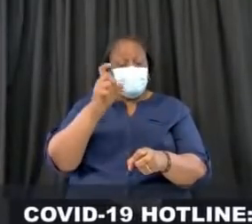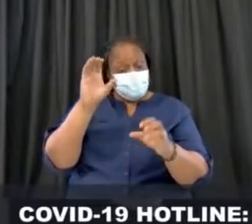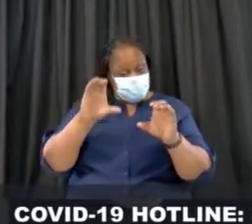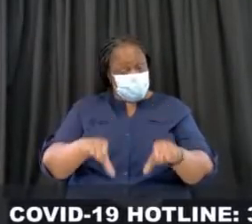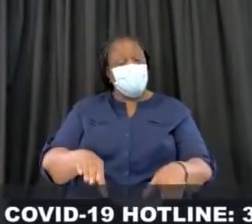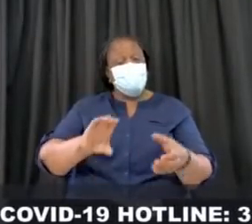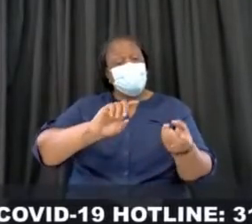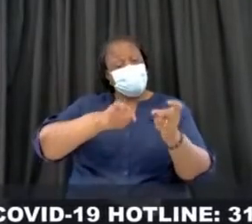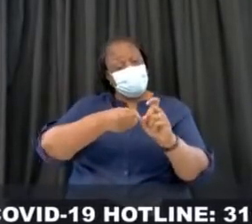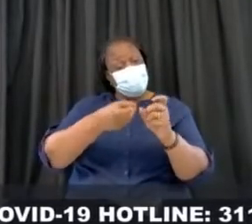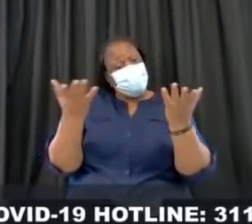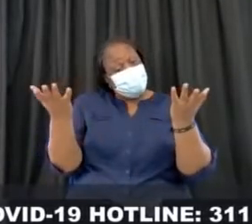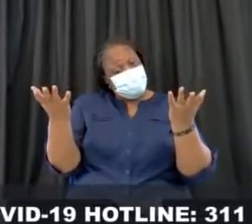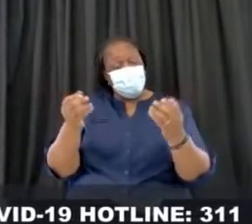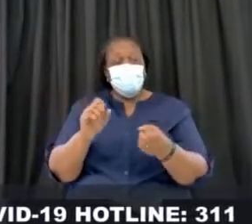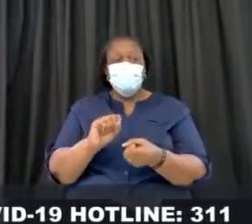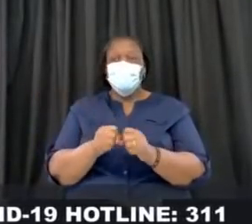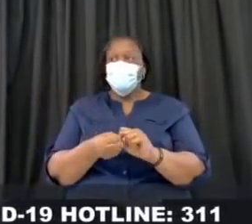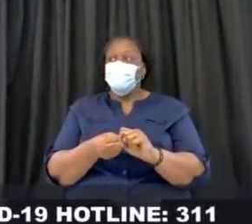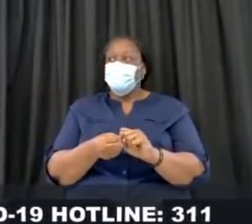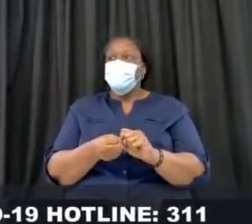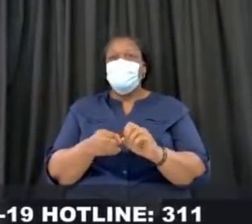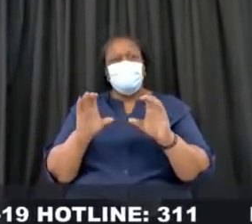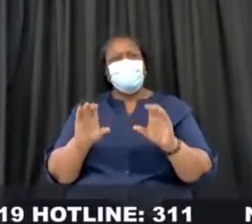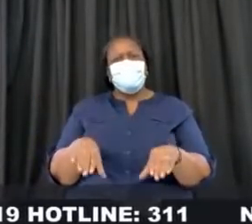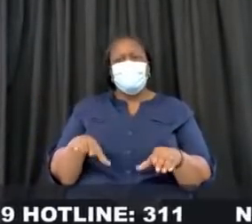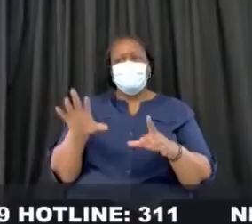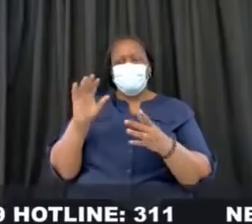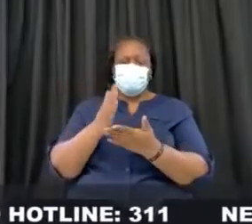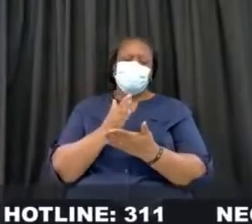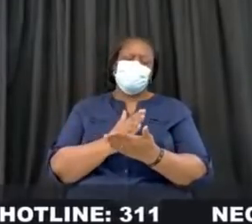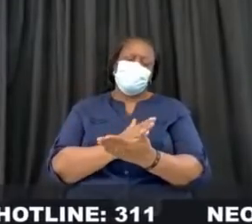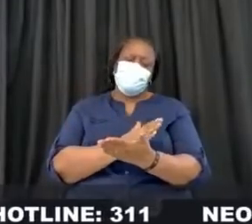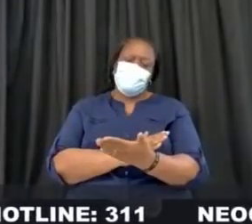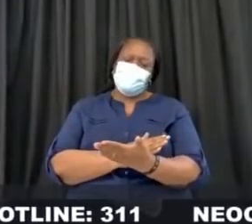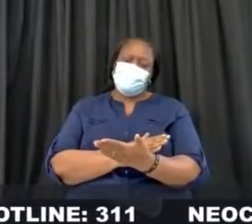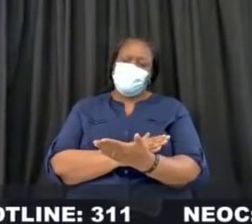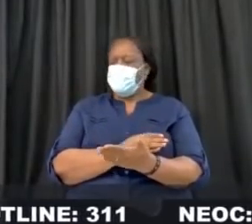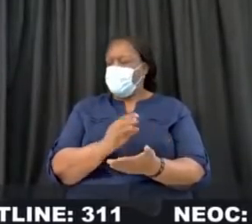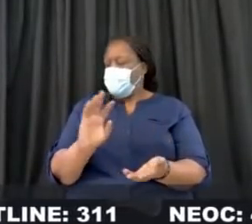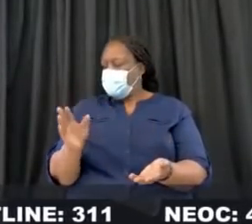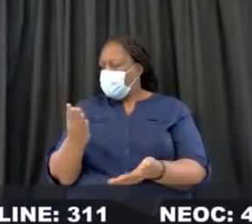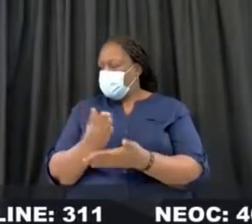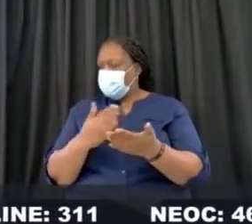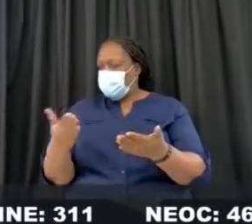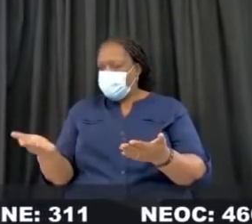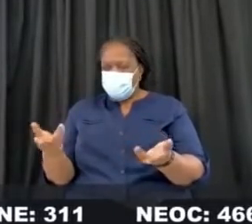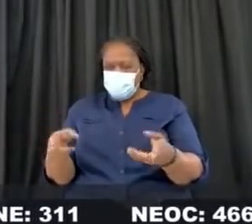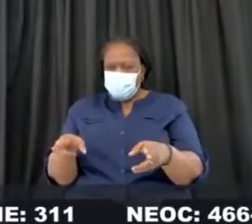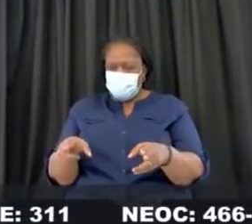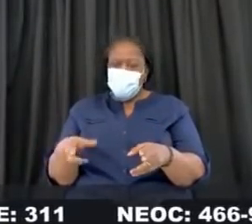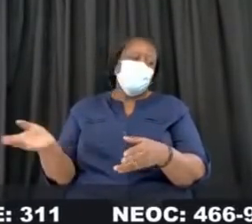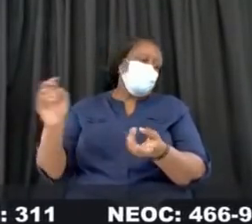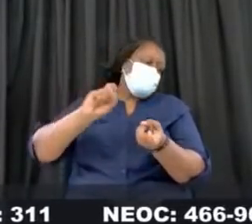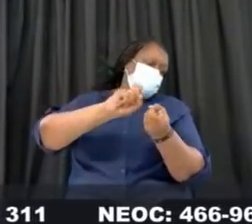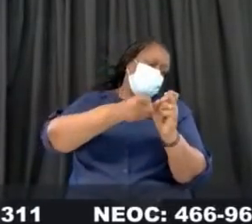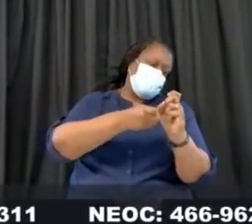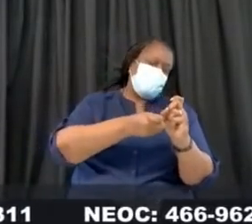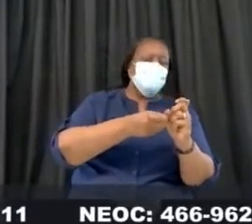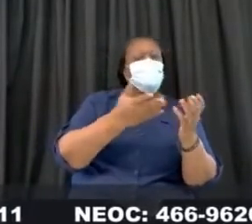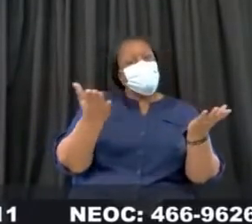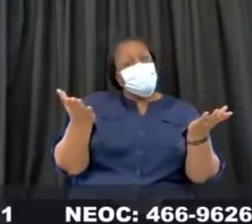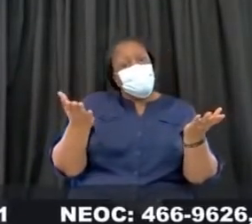pandemic. We can actually plan for one date, and things happen that we may have to change this date. So at the